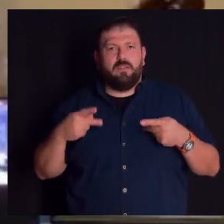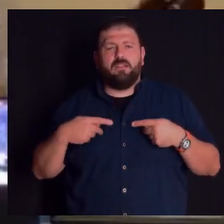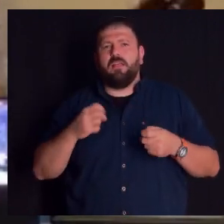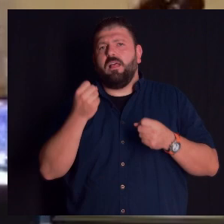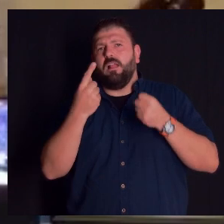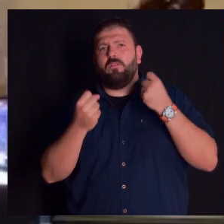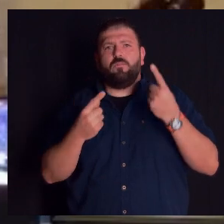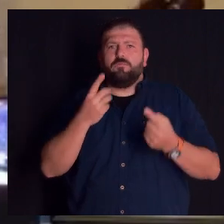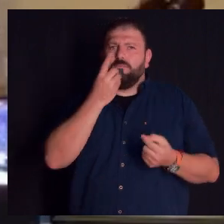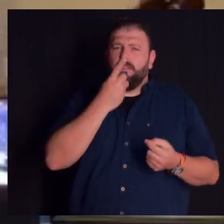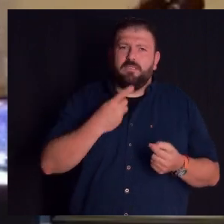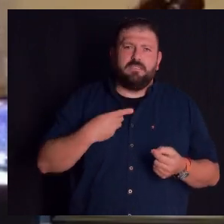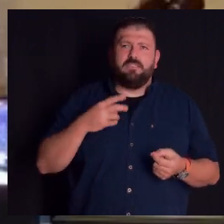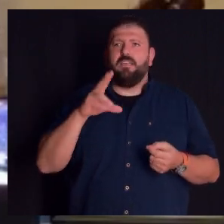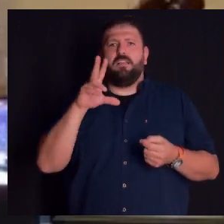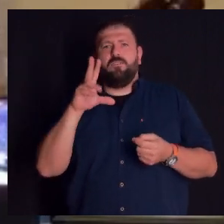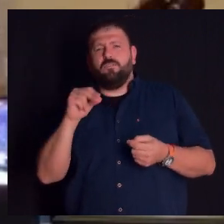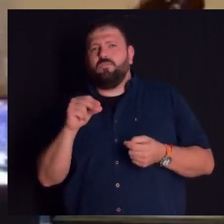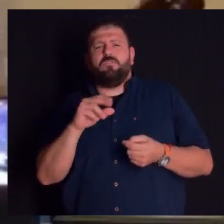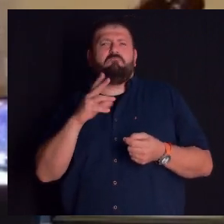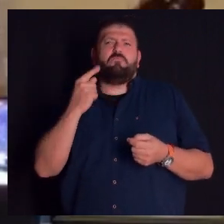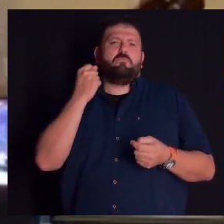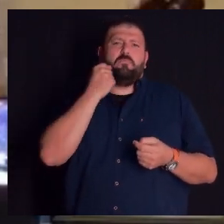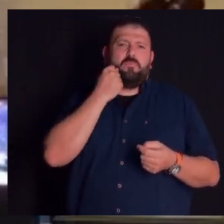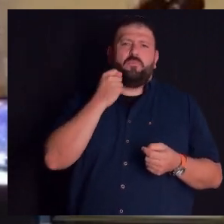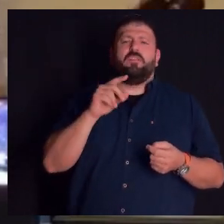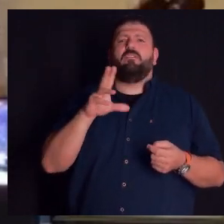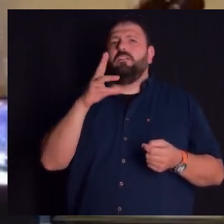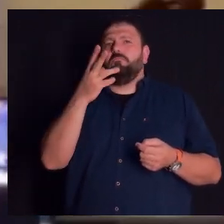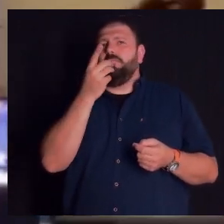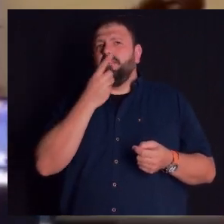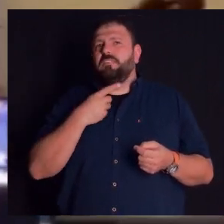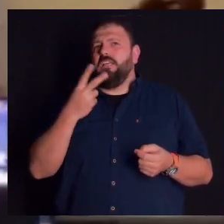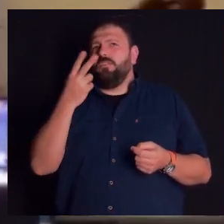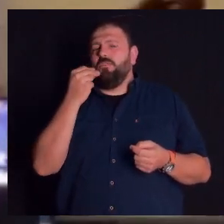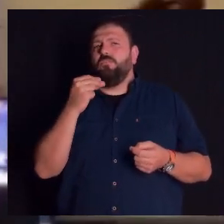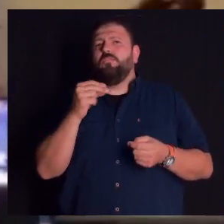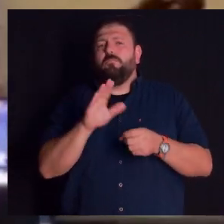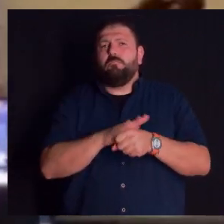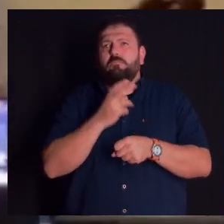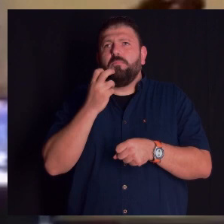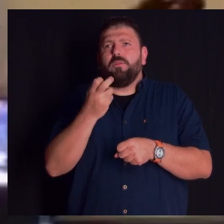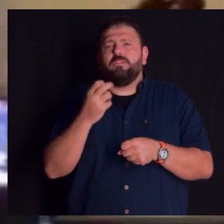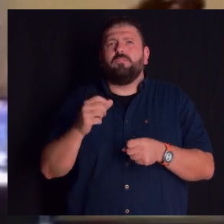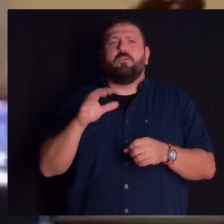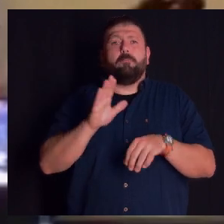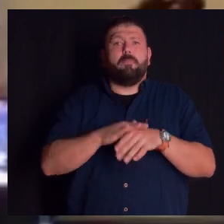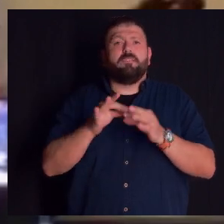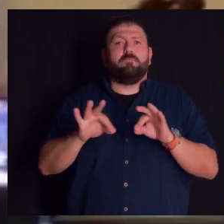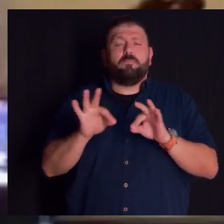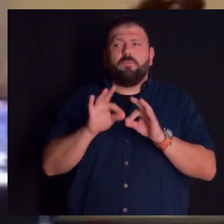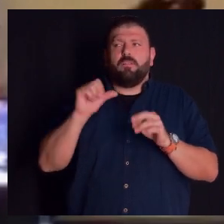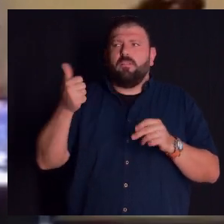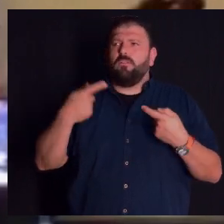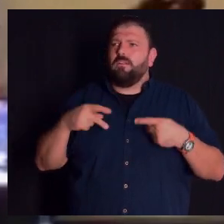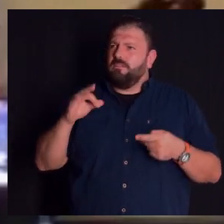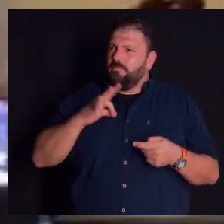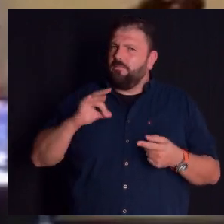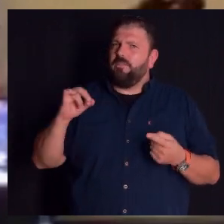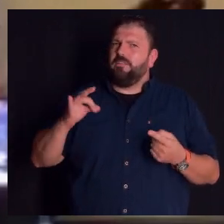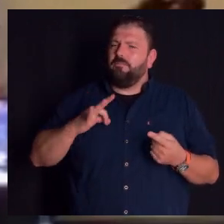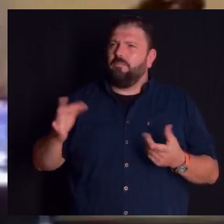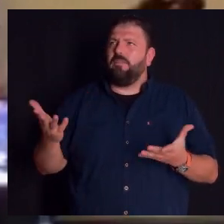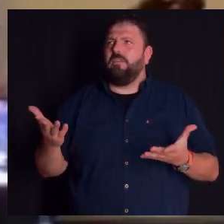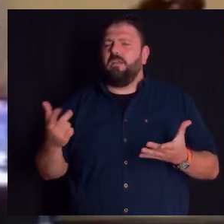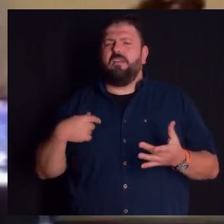decían Omnilife. no Some y would pues tell yo le me ponía importancia a los que they, me they decían no. Le puse brush más me importancia a off. los que me decían I que sí y empecé a worked hard trabajar on con those who ellos. said